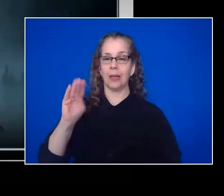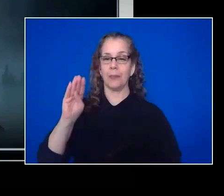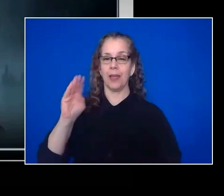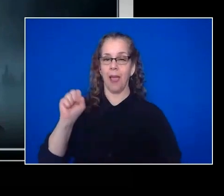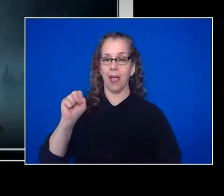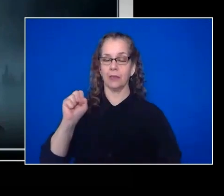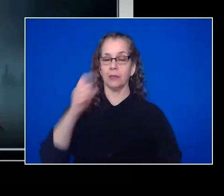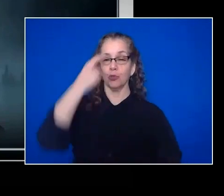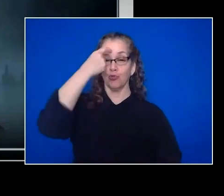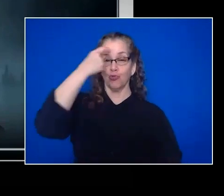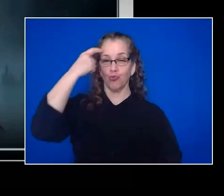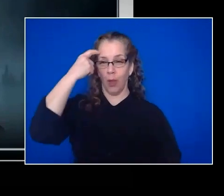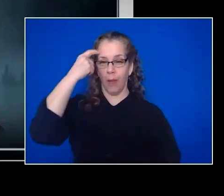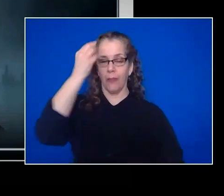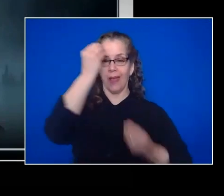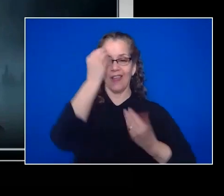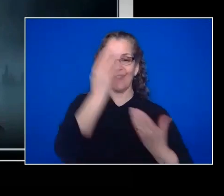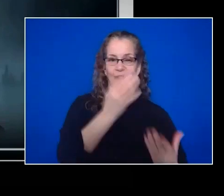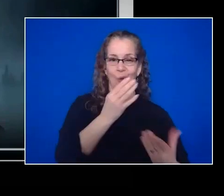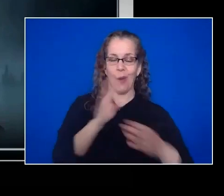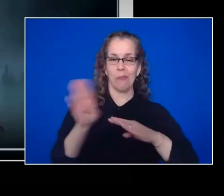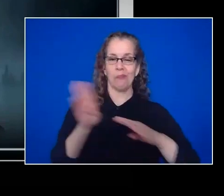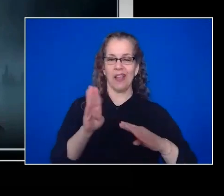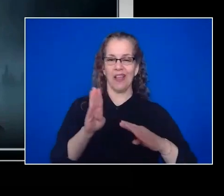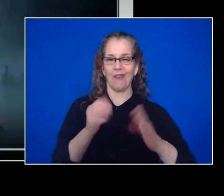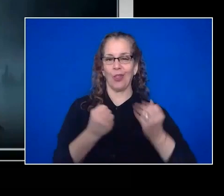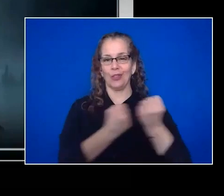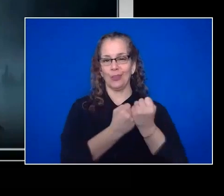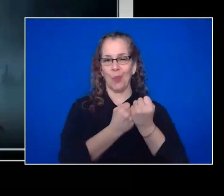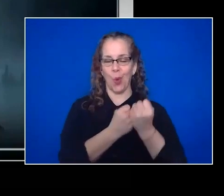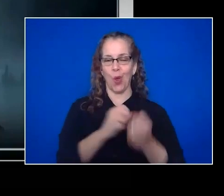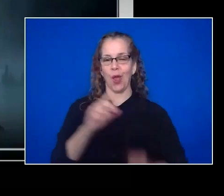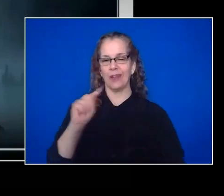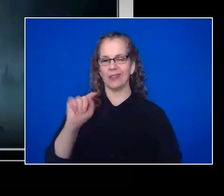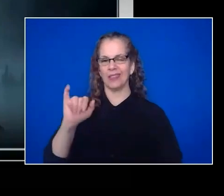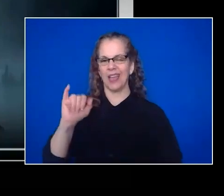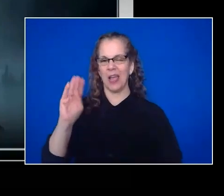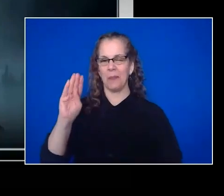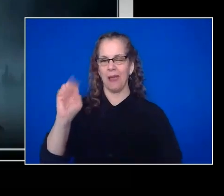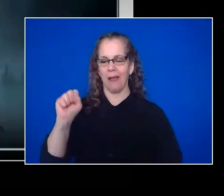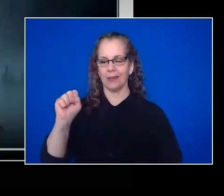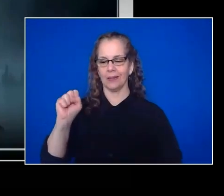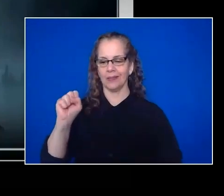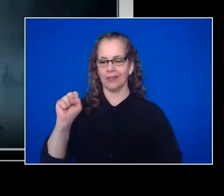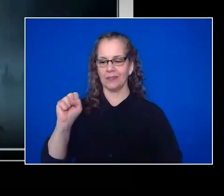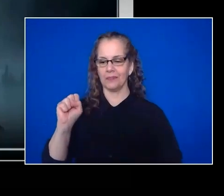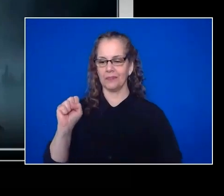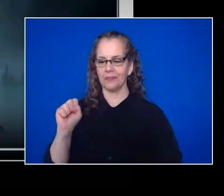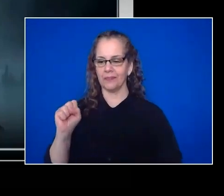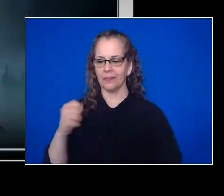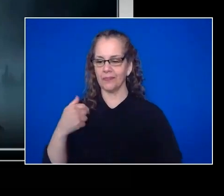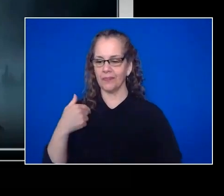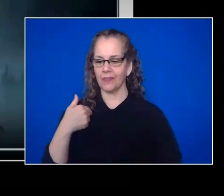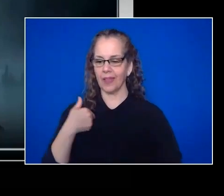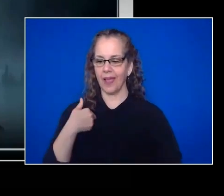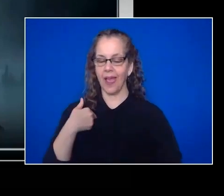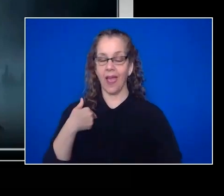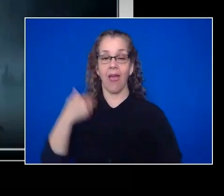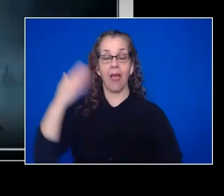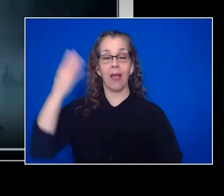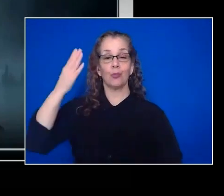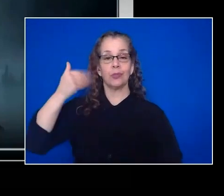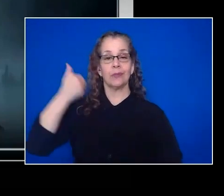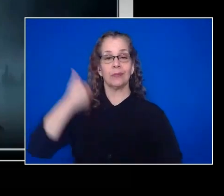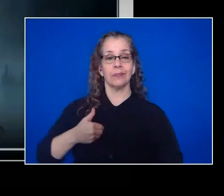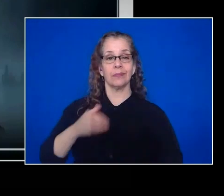we call it TIBS for short. It's a nice little acronym to refer to it. And I'm presenting today, I'm Erica Carr, and I'm presenting with